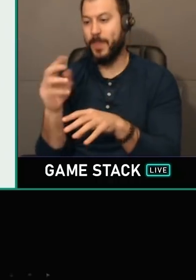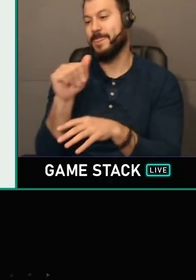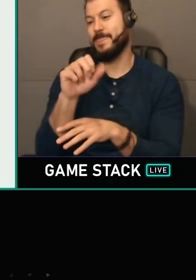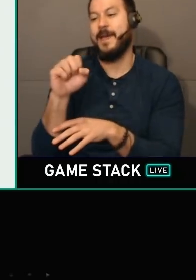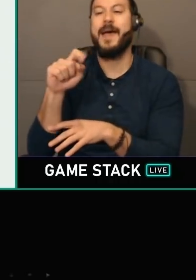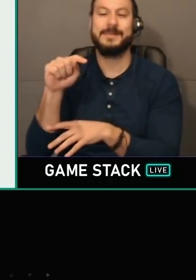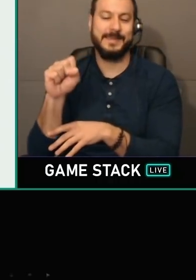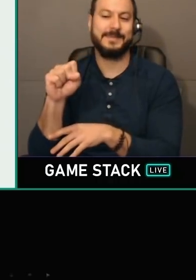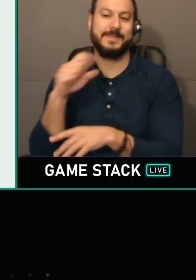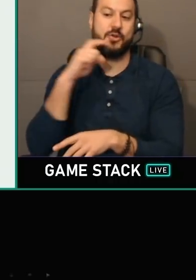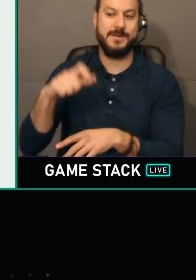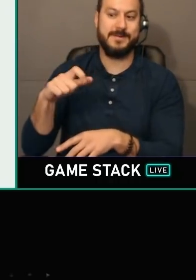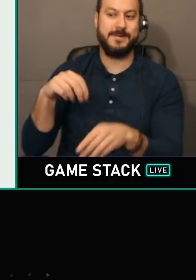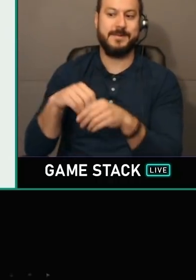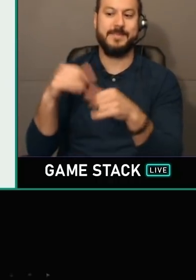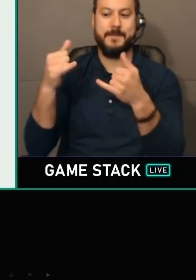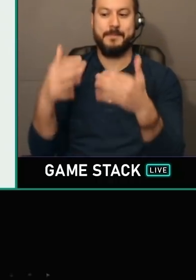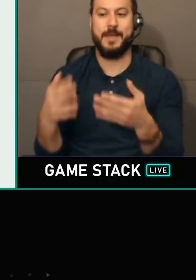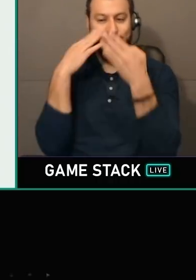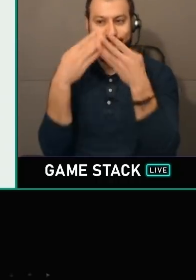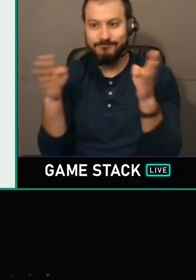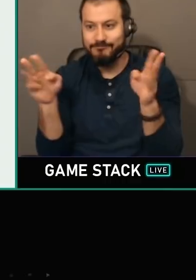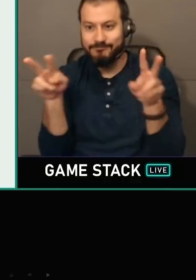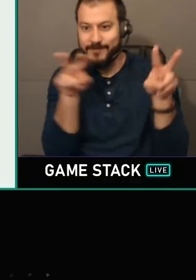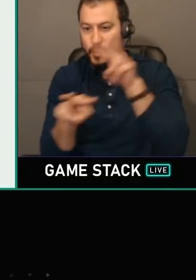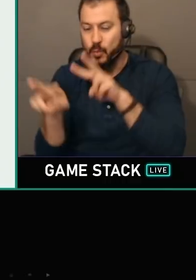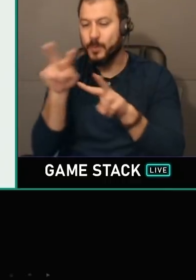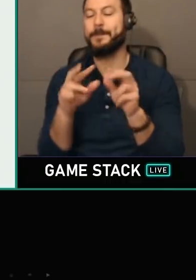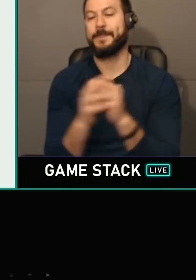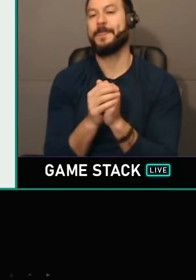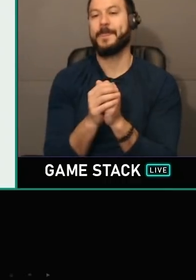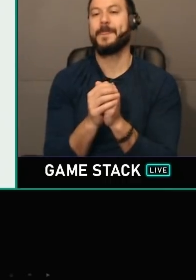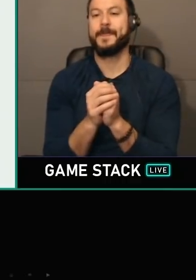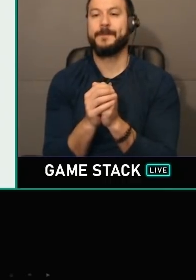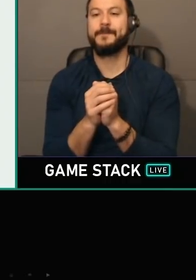for what's in the player's field of view.